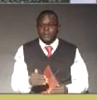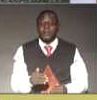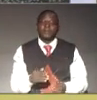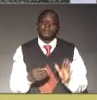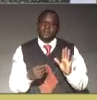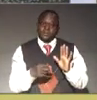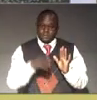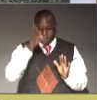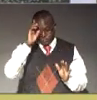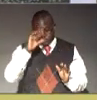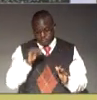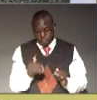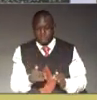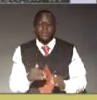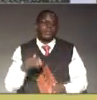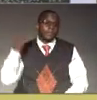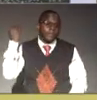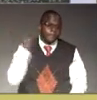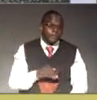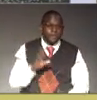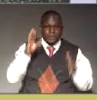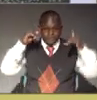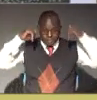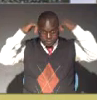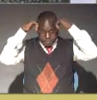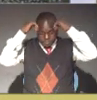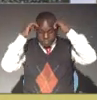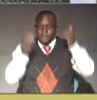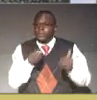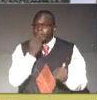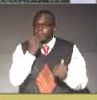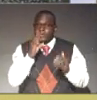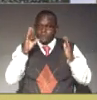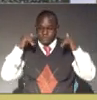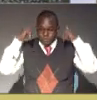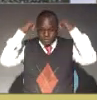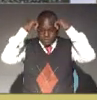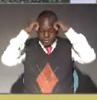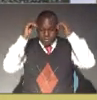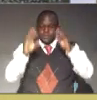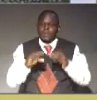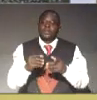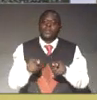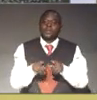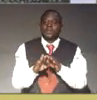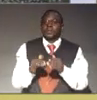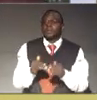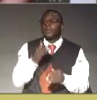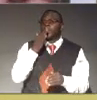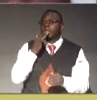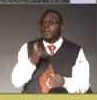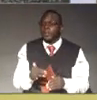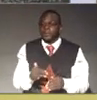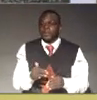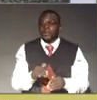marked with the slaughter of the lamb and the eating of that lamb and putting the blood of that lamb